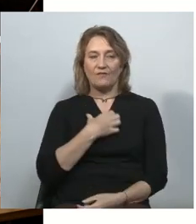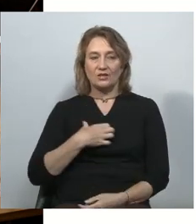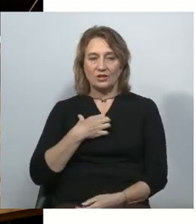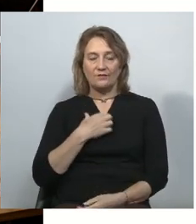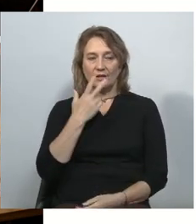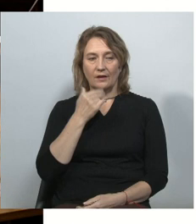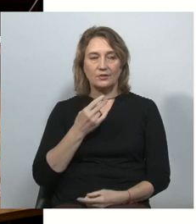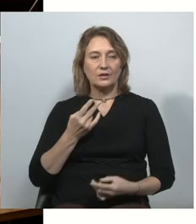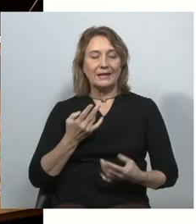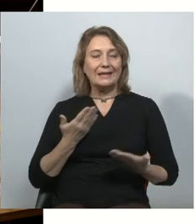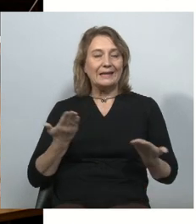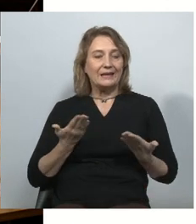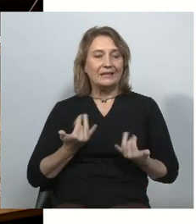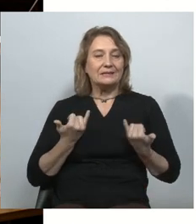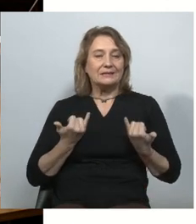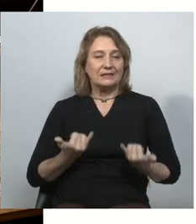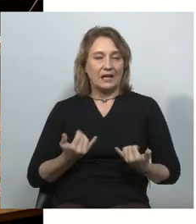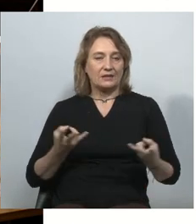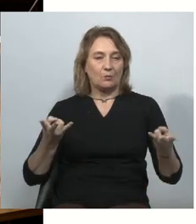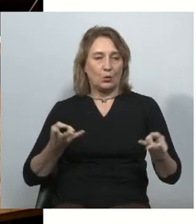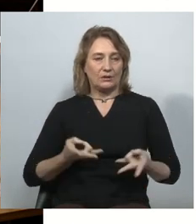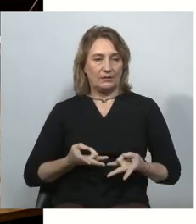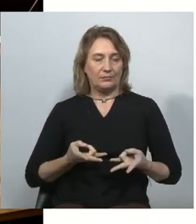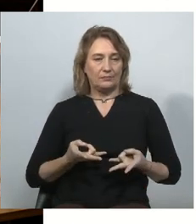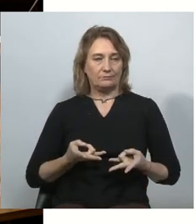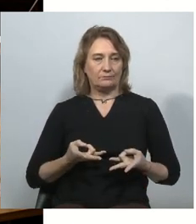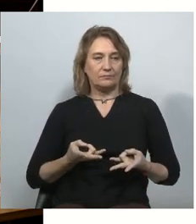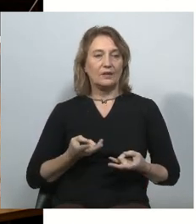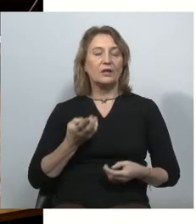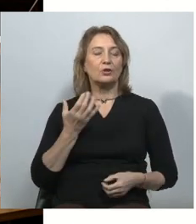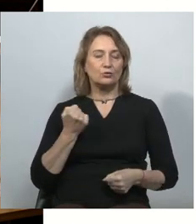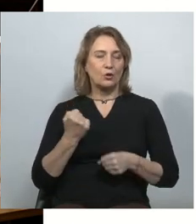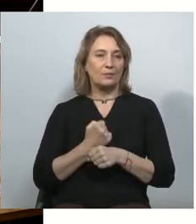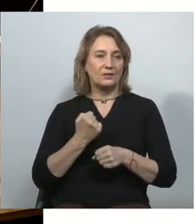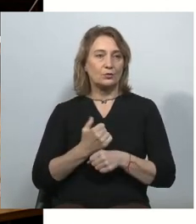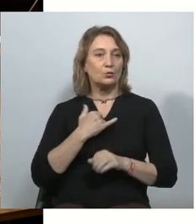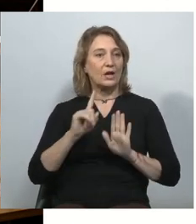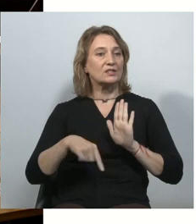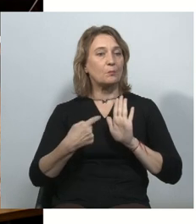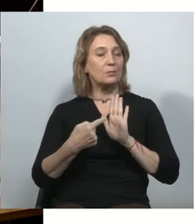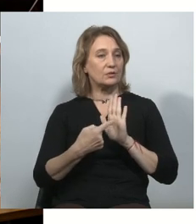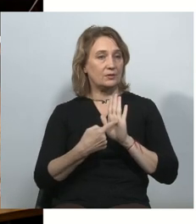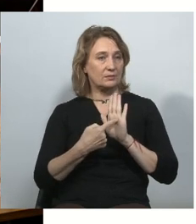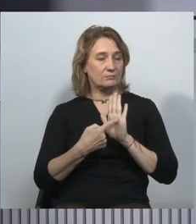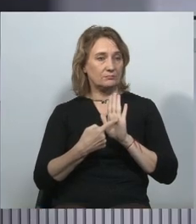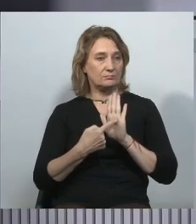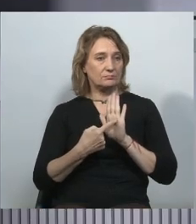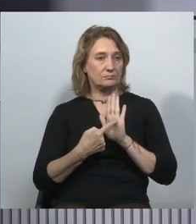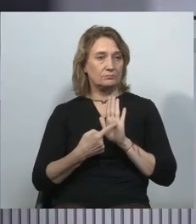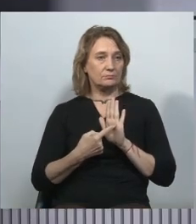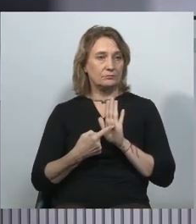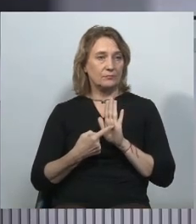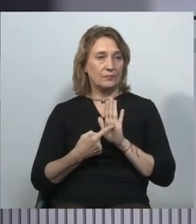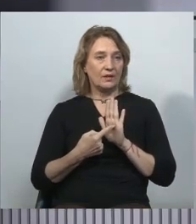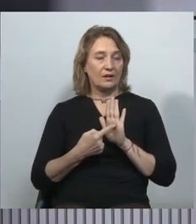They won and they got a lot of new skills. This game is working now. We have a question from